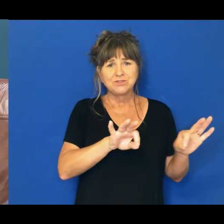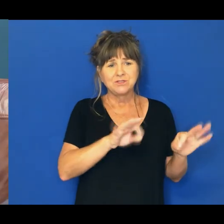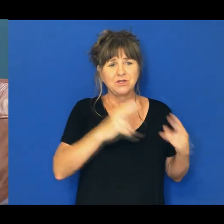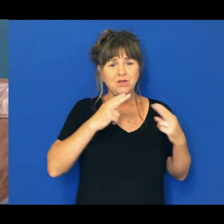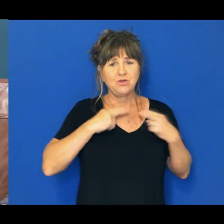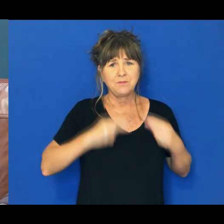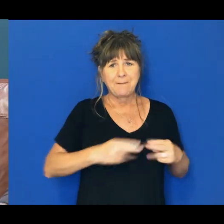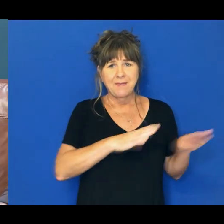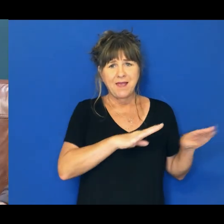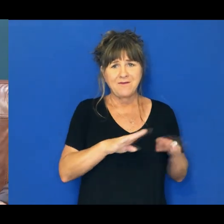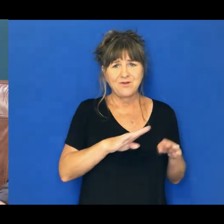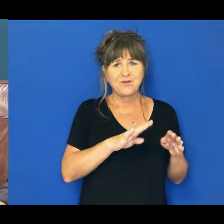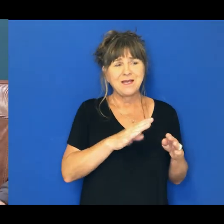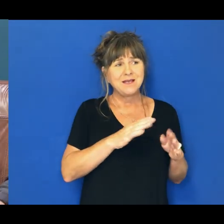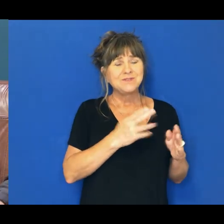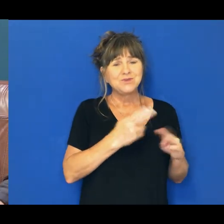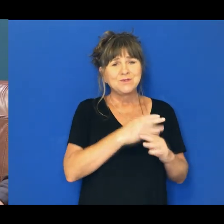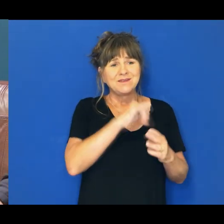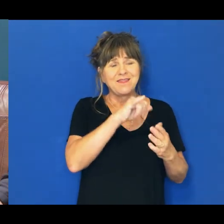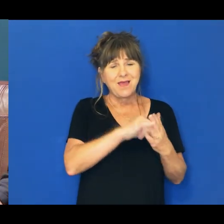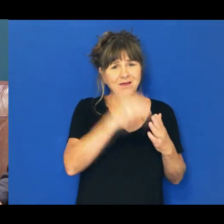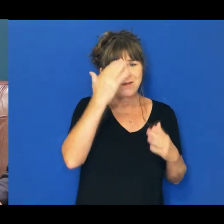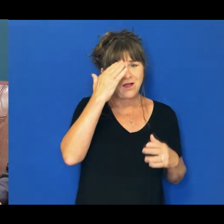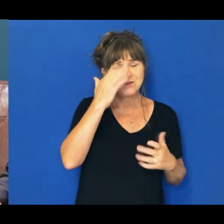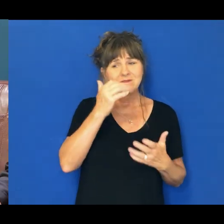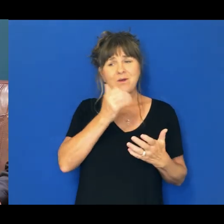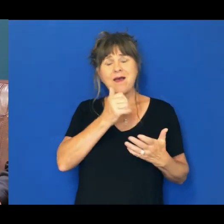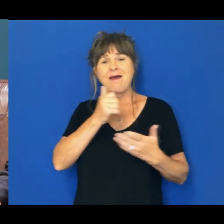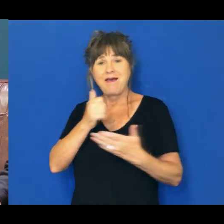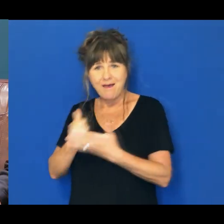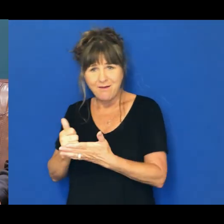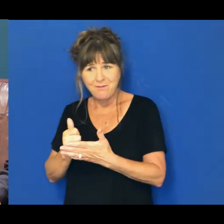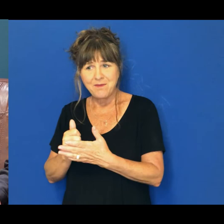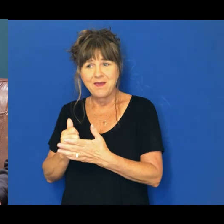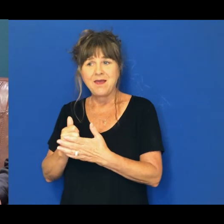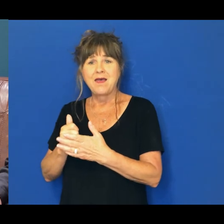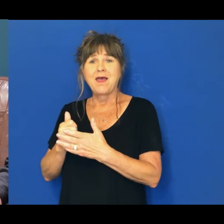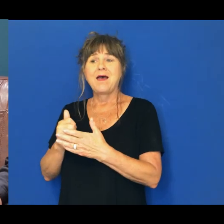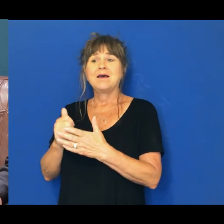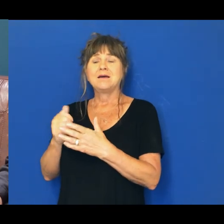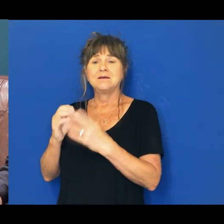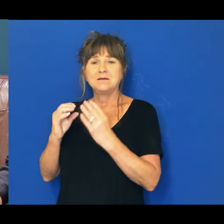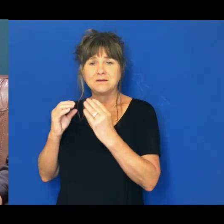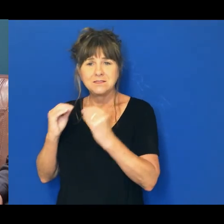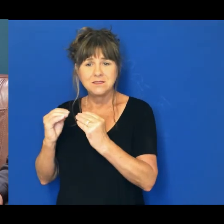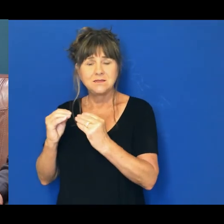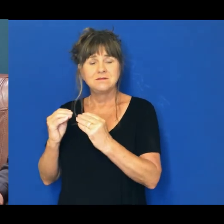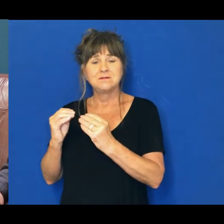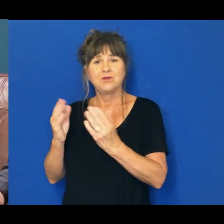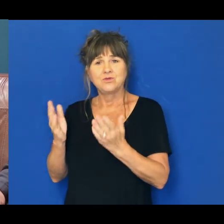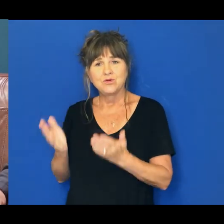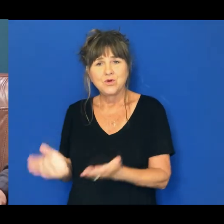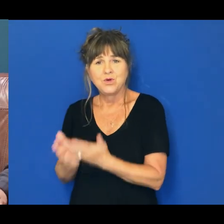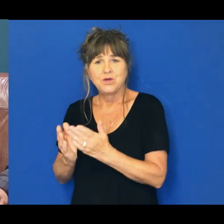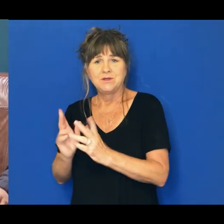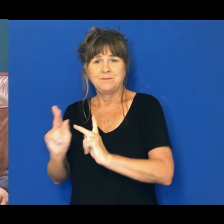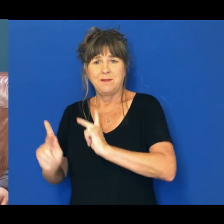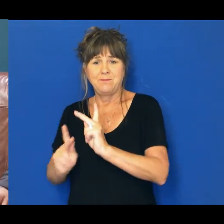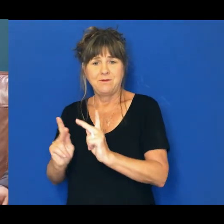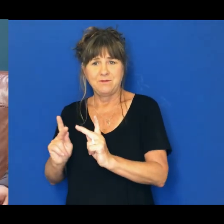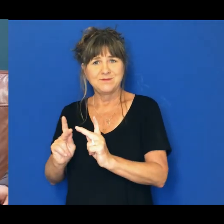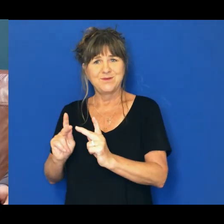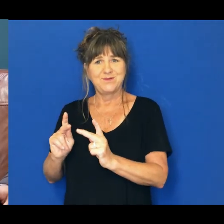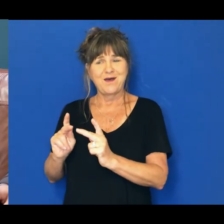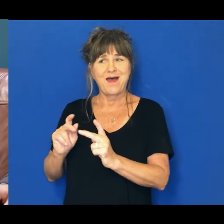to get to pastor people in a really deep way and get to know, oh, you feel shame. Oh, you feel... And then be able